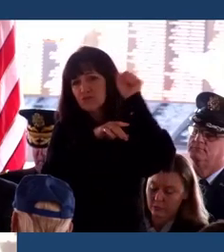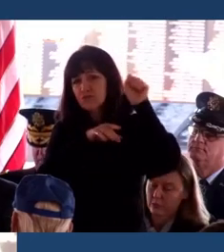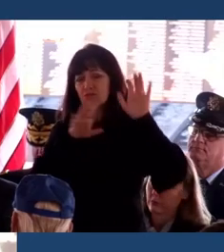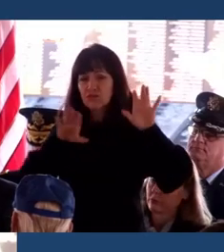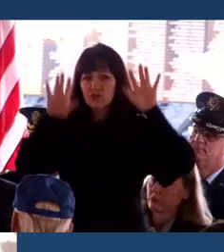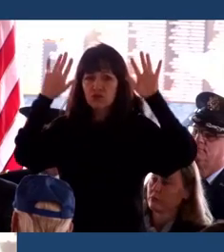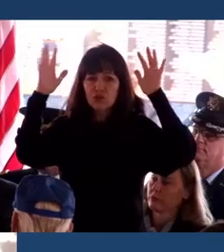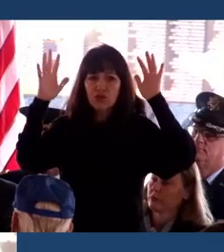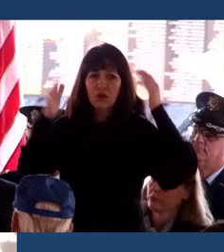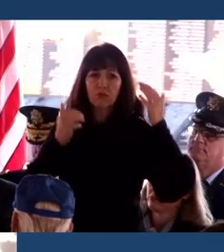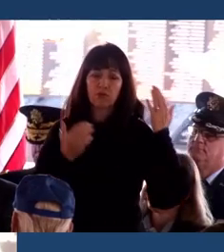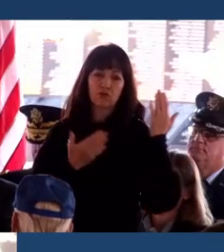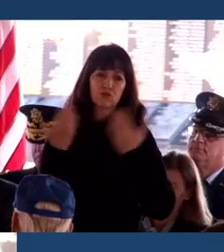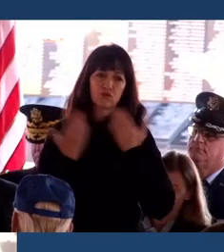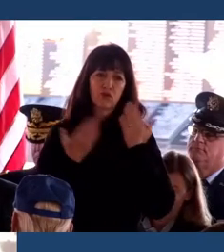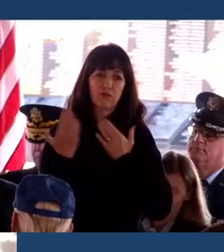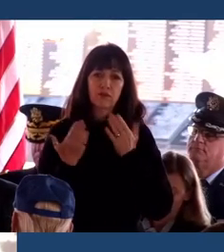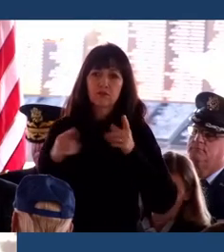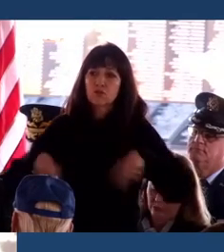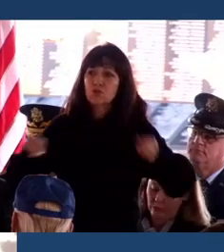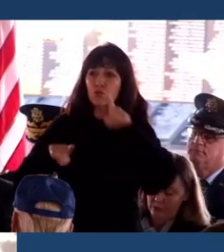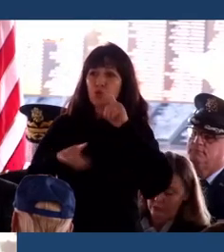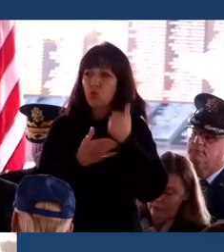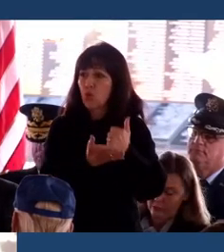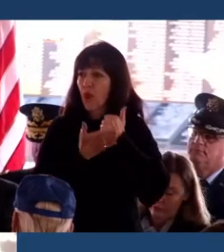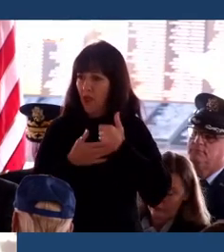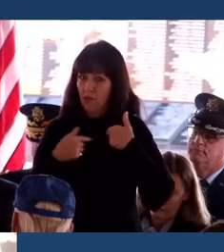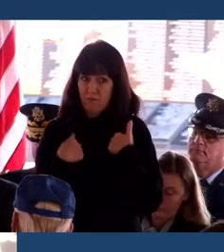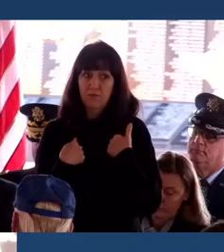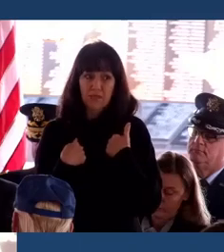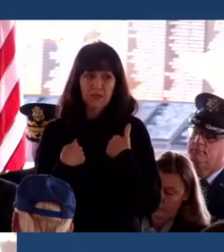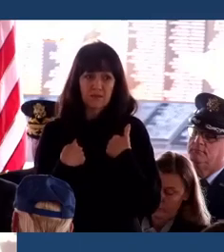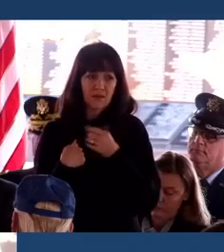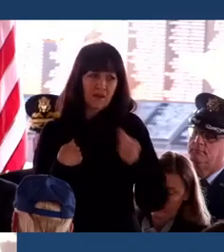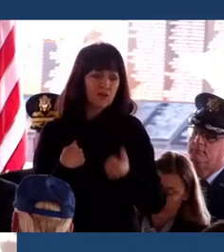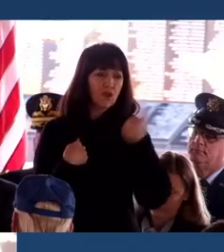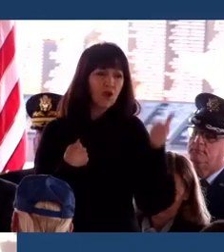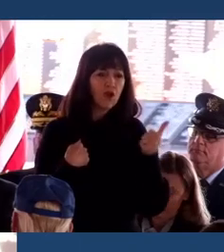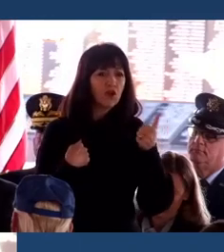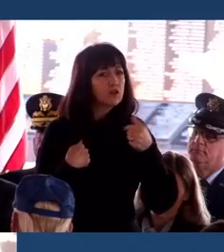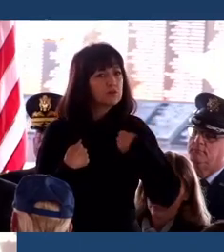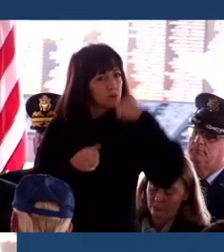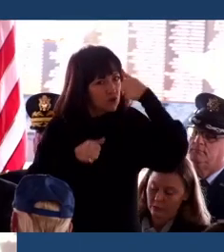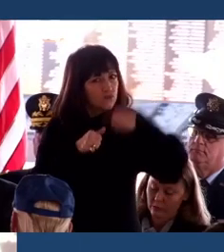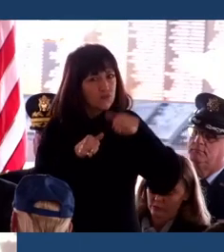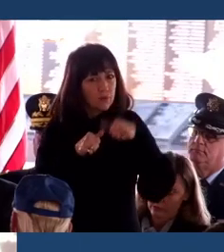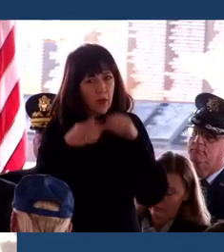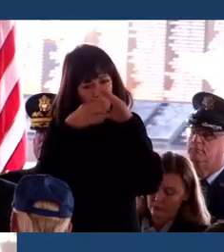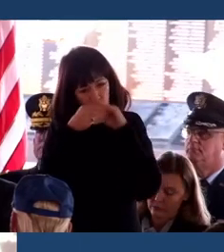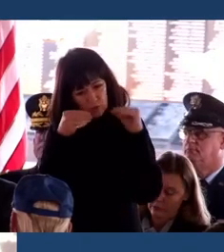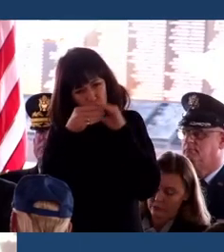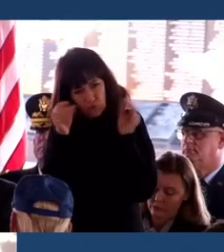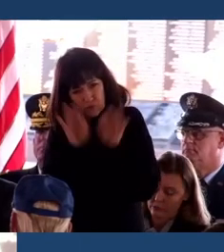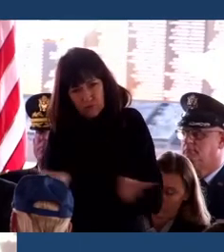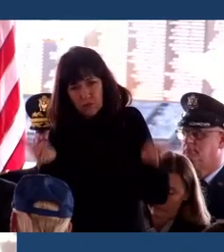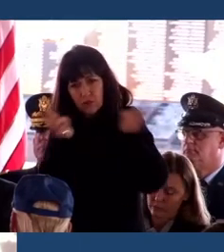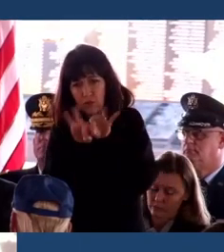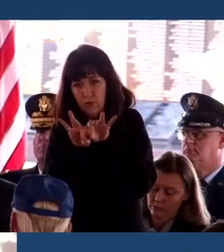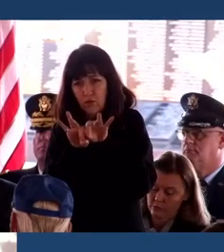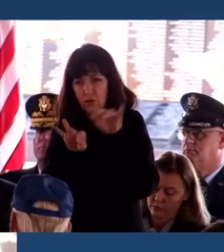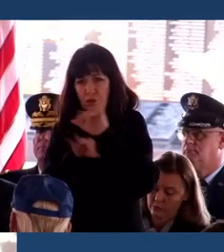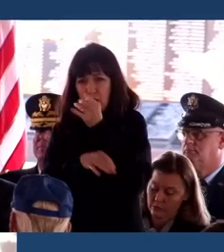of you who helped me and others to remember the stories of those who've served our country, people like